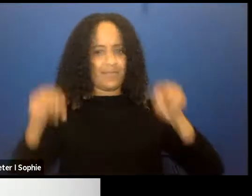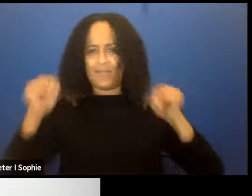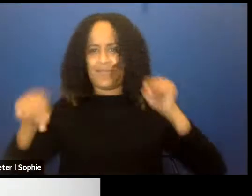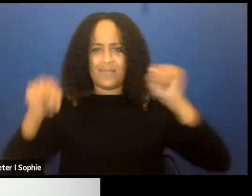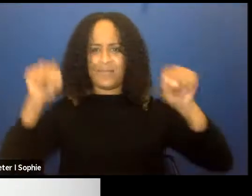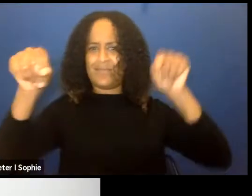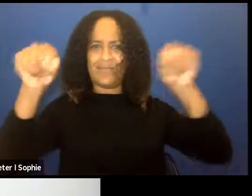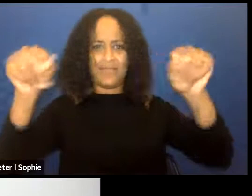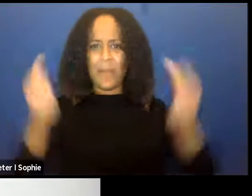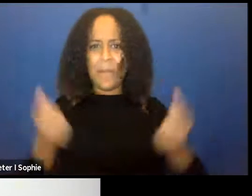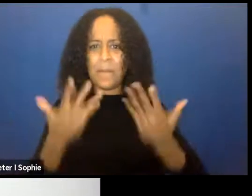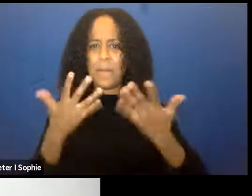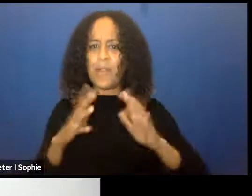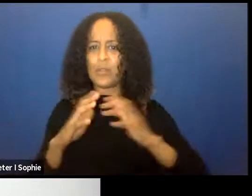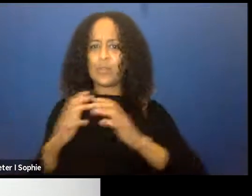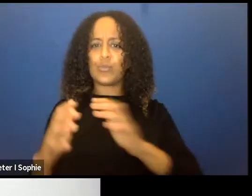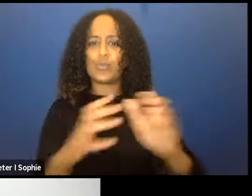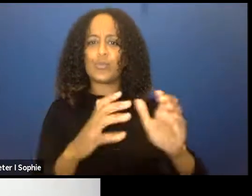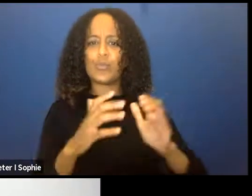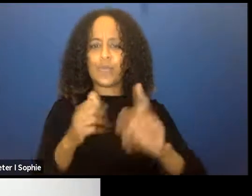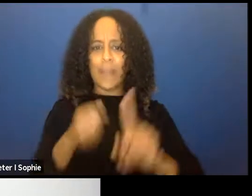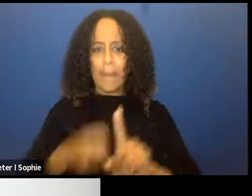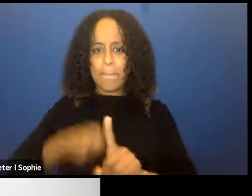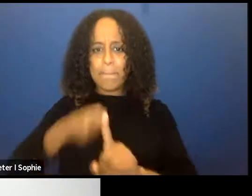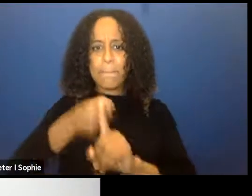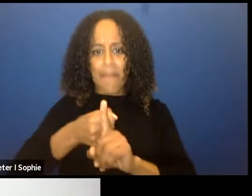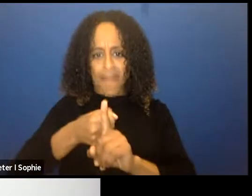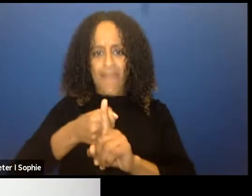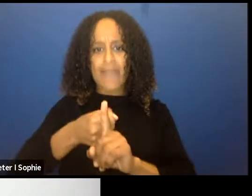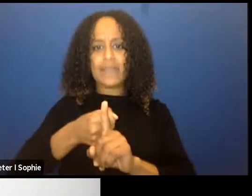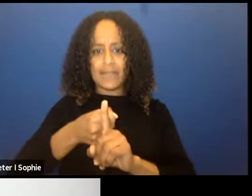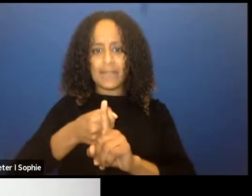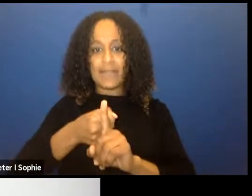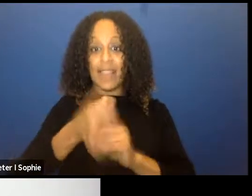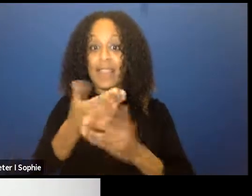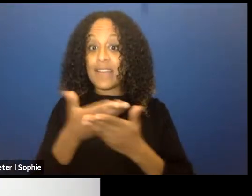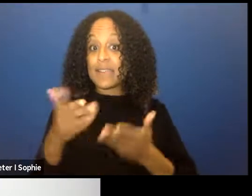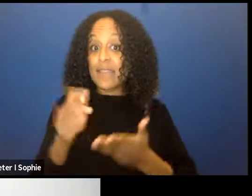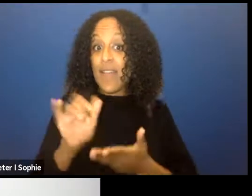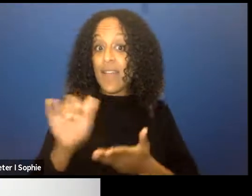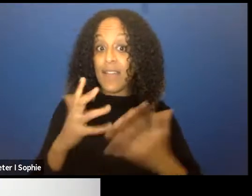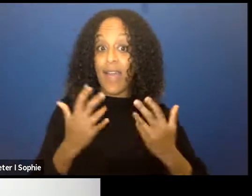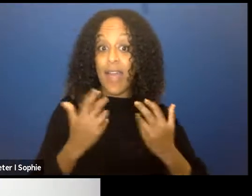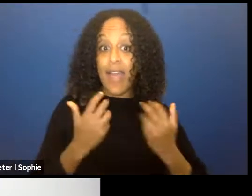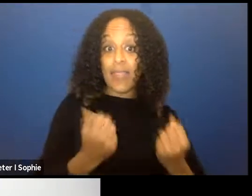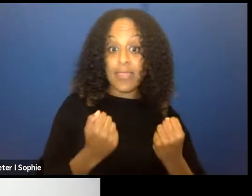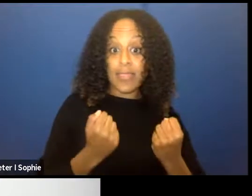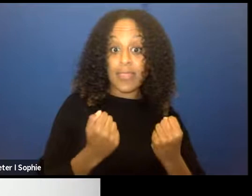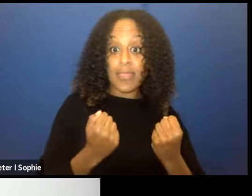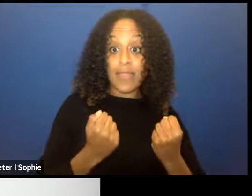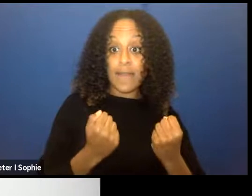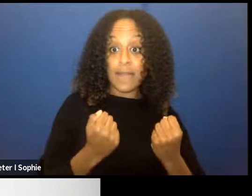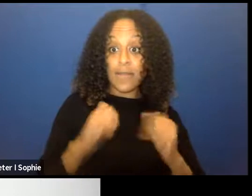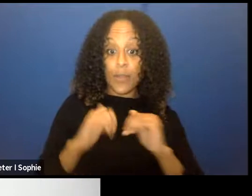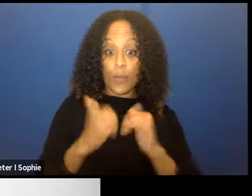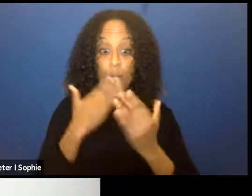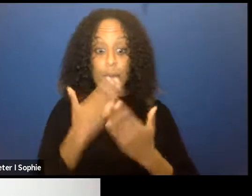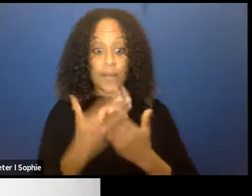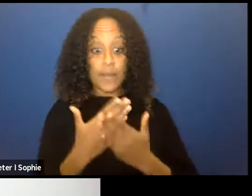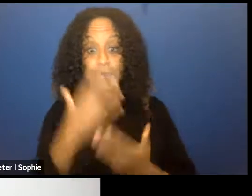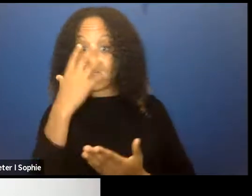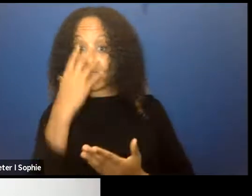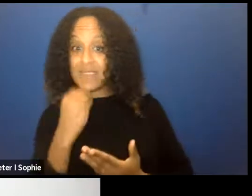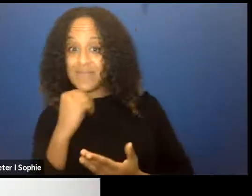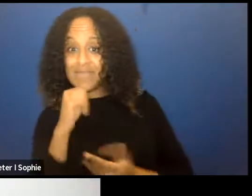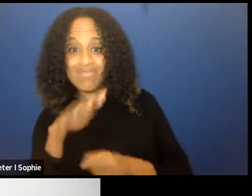they were really, the impact could even be, things like their health and their well-being and